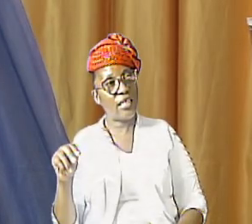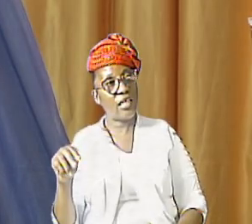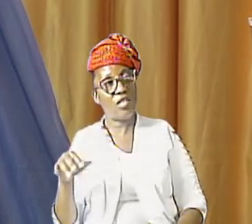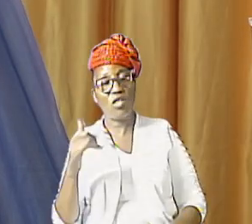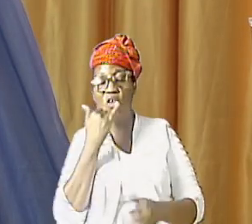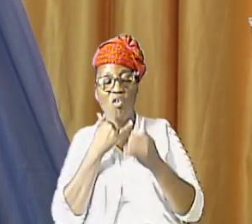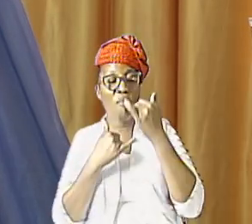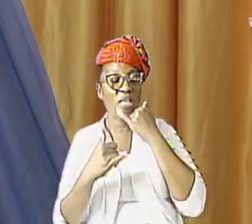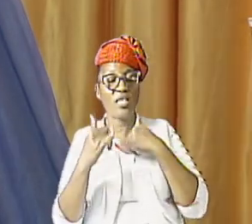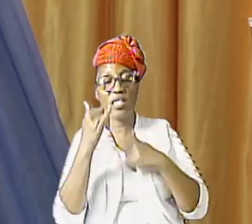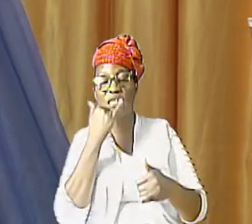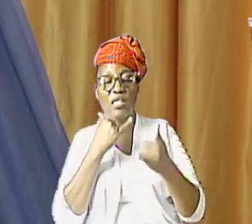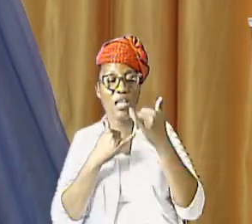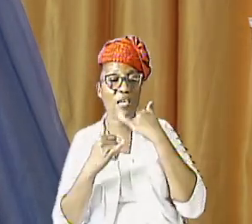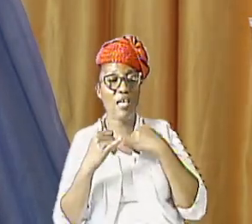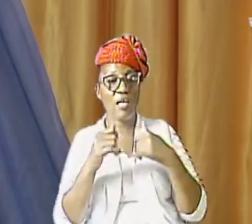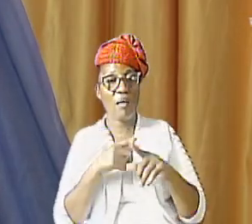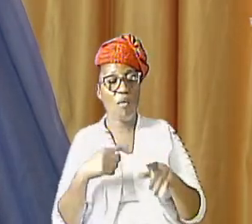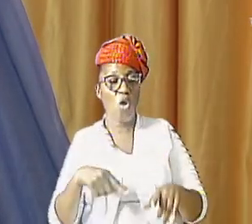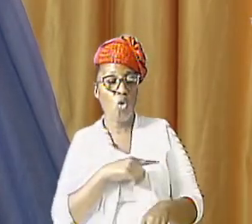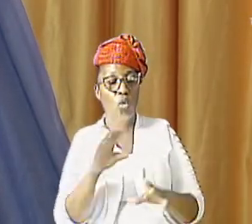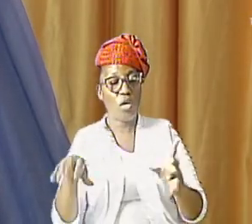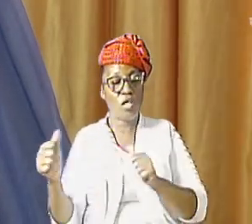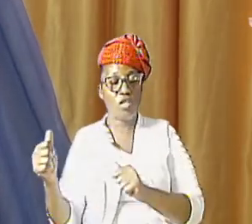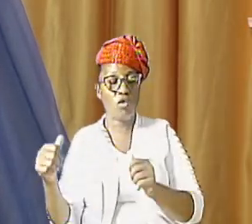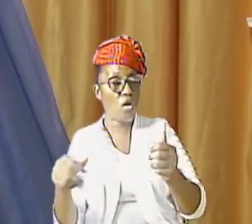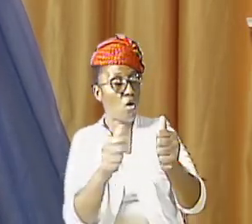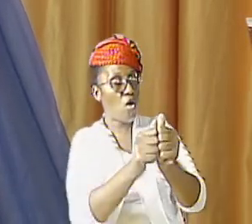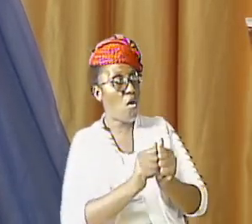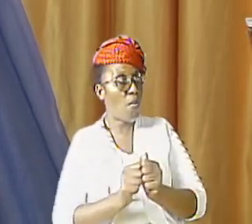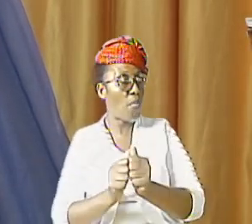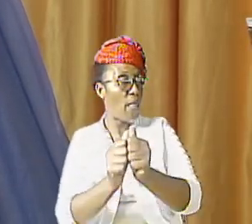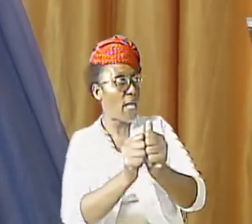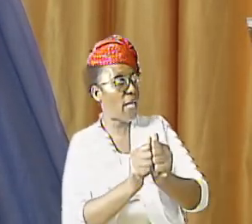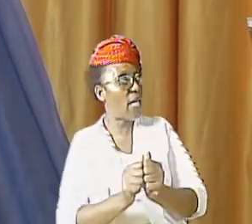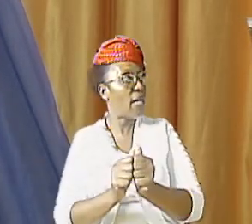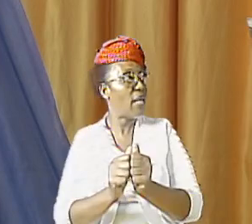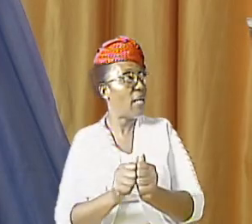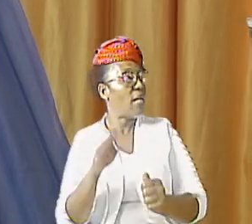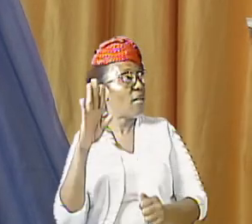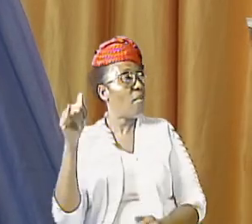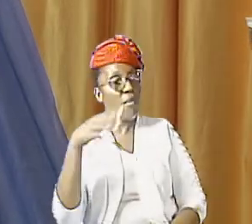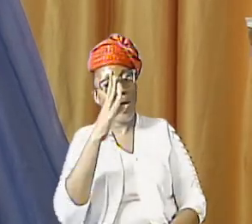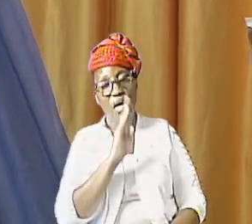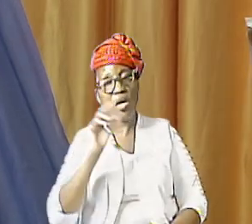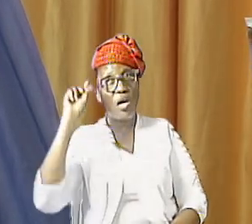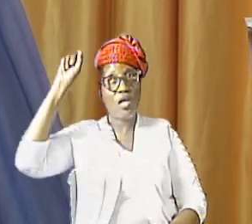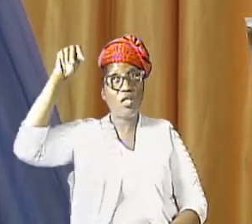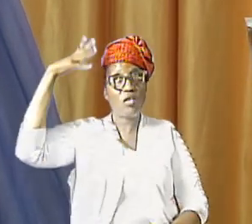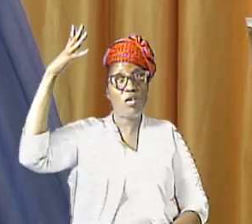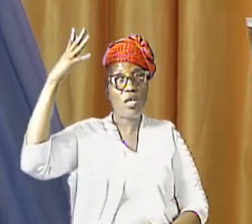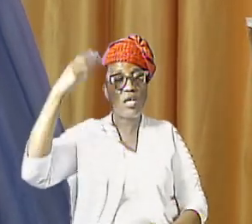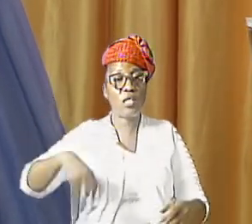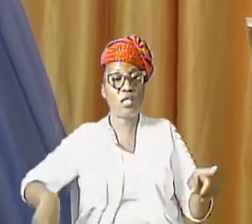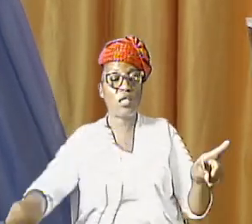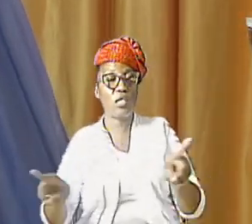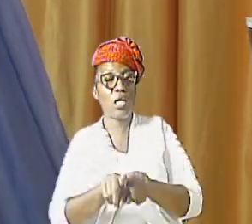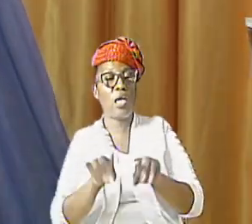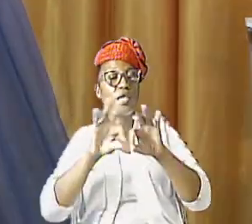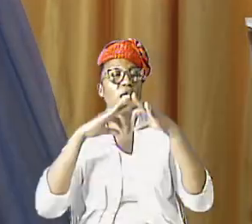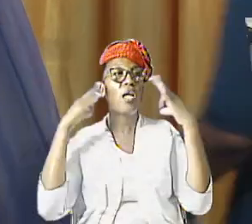it, chance with the Lord. But we are stronger together, and by God's grace, as a